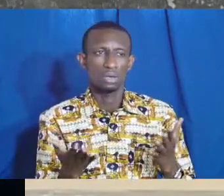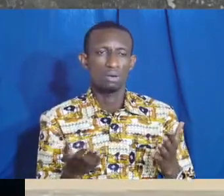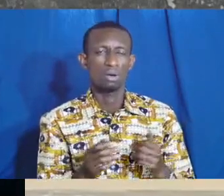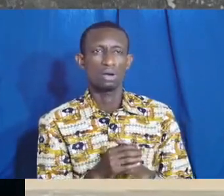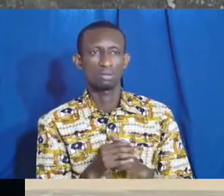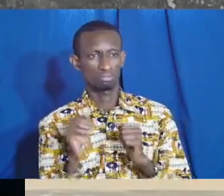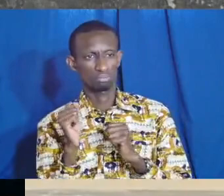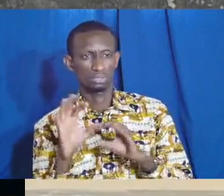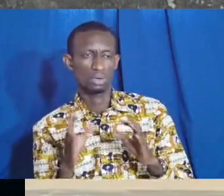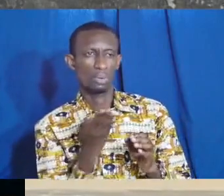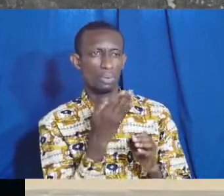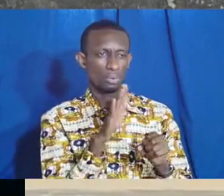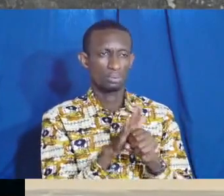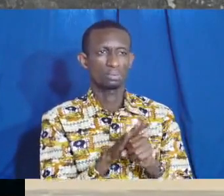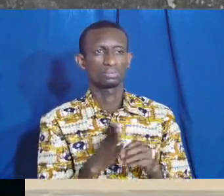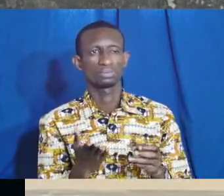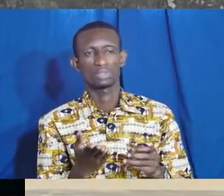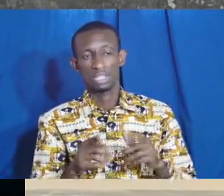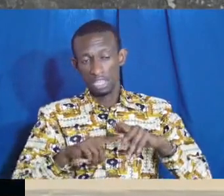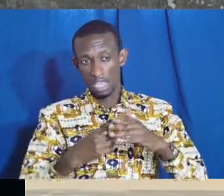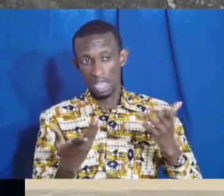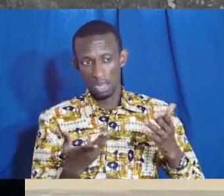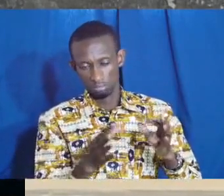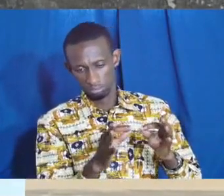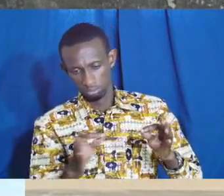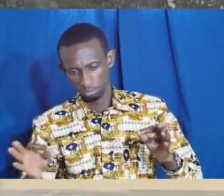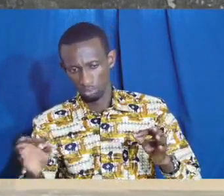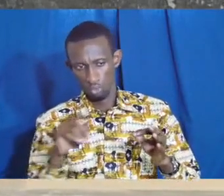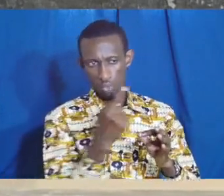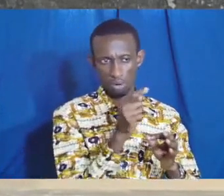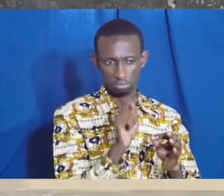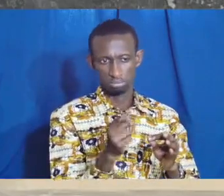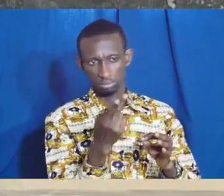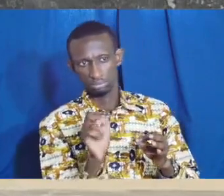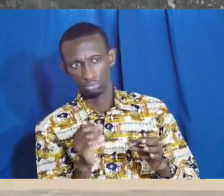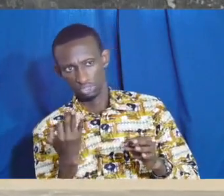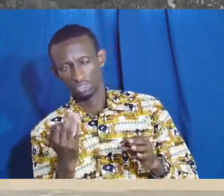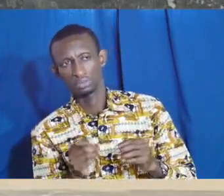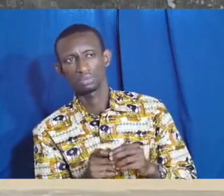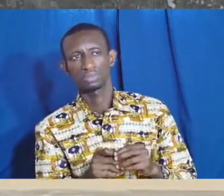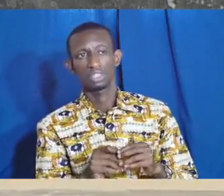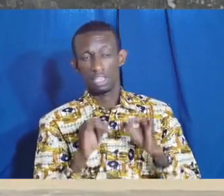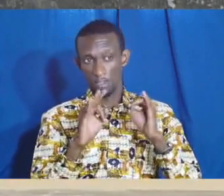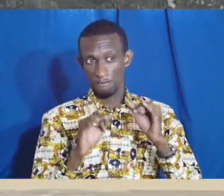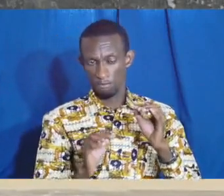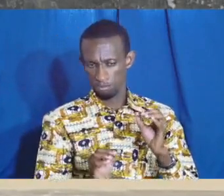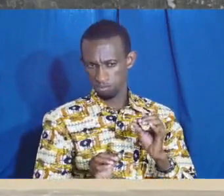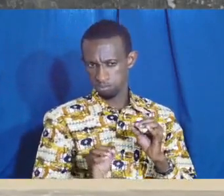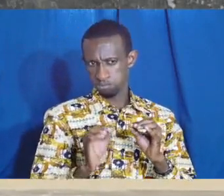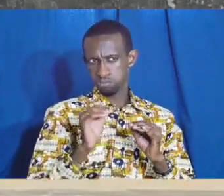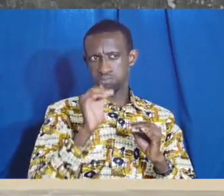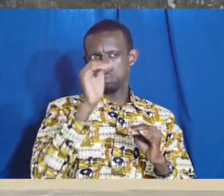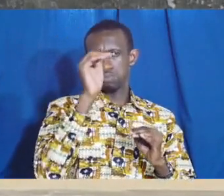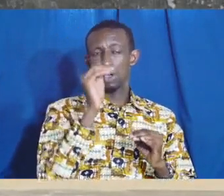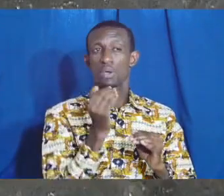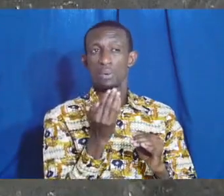is supposed to be pepsin. It is ranging from 1 to 3. Meaning that it performs its function efficiently when the temperature is ranging between